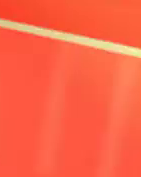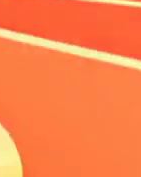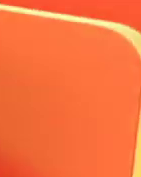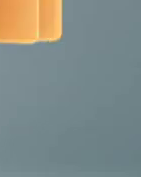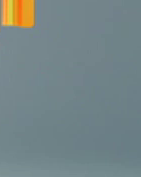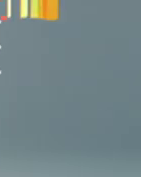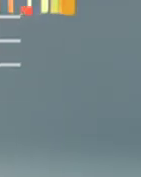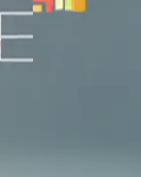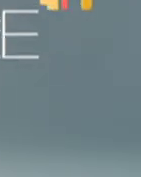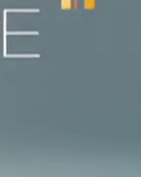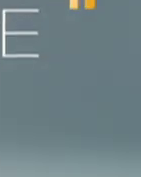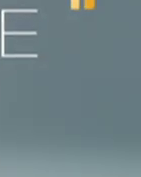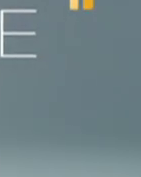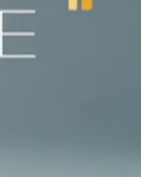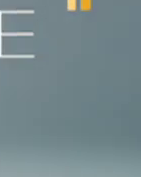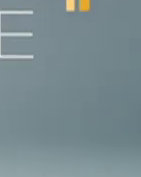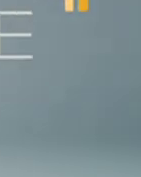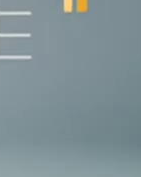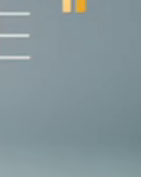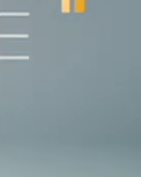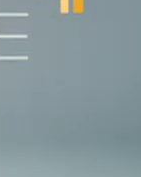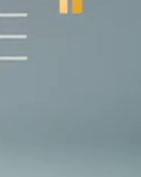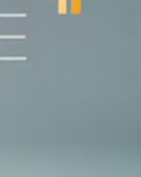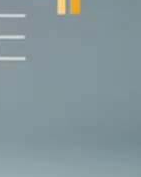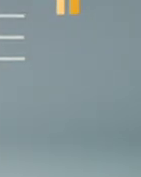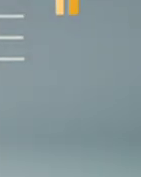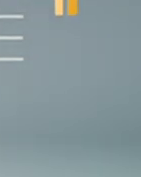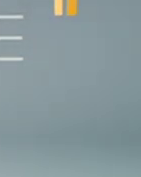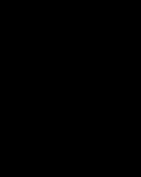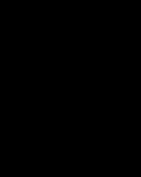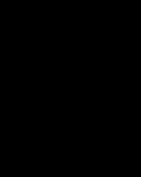SABC Encore, DSTV Channel 156.